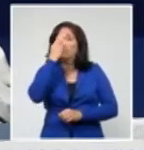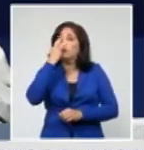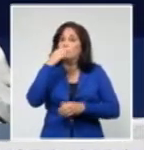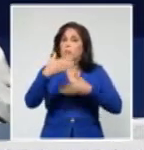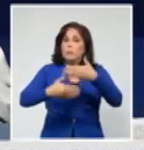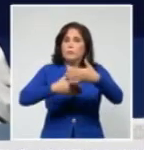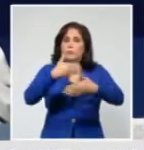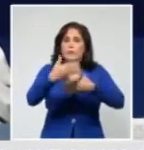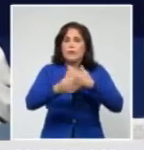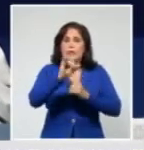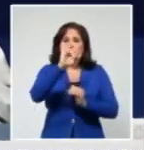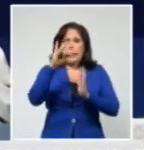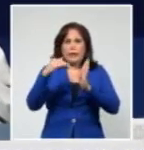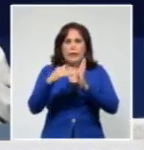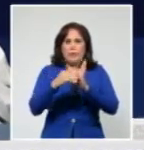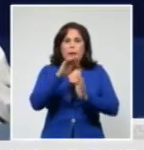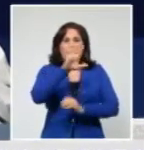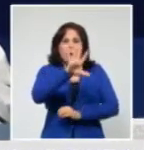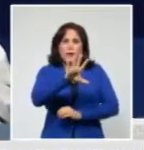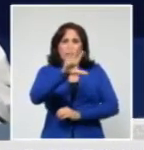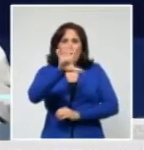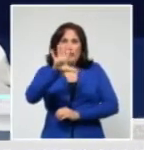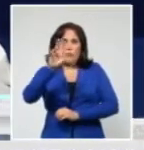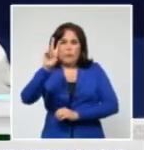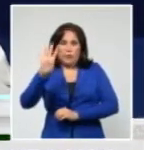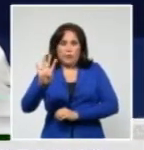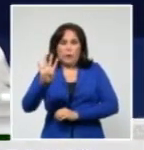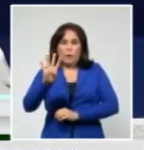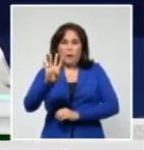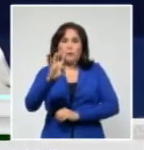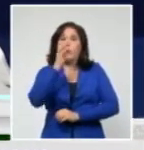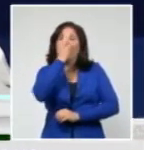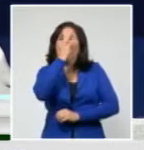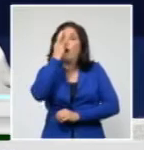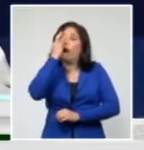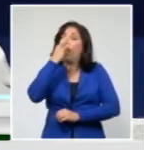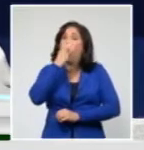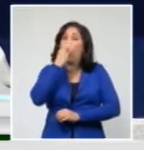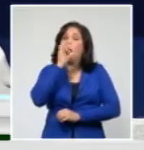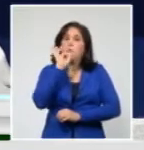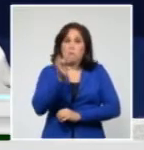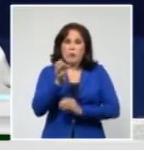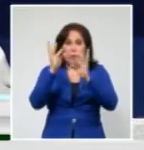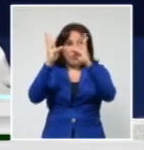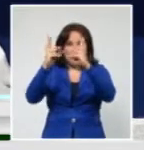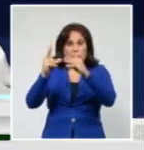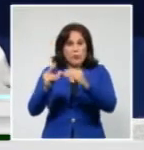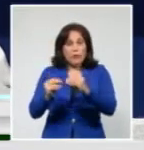7,554 samples in our various molecular biology laboratories.